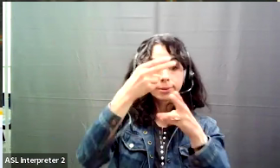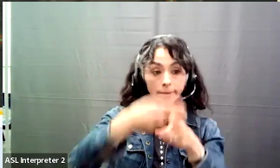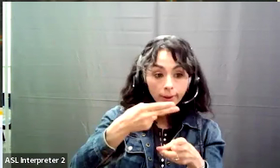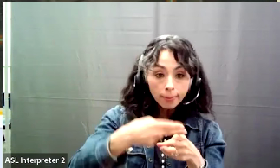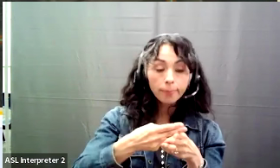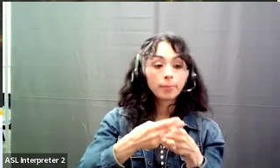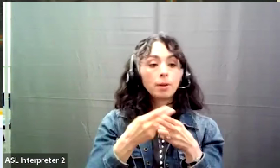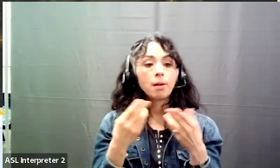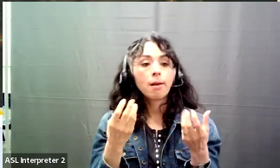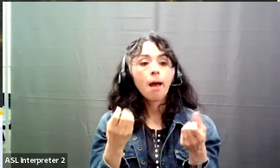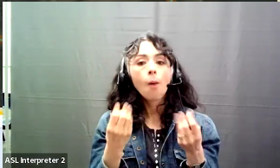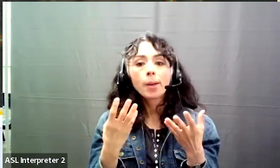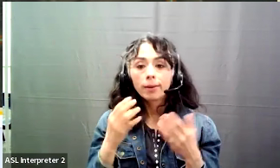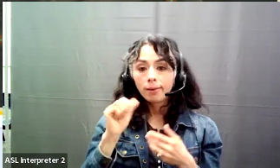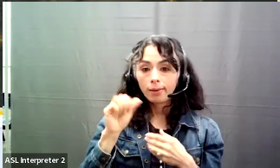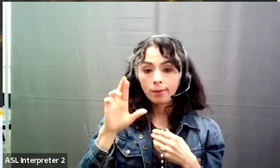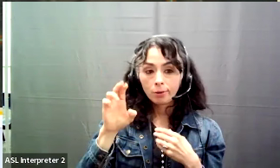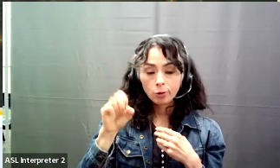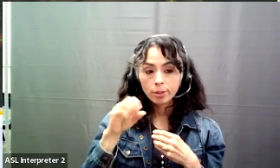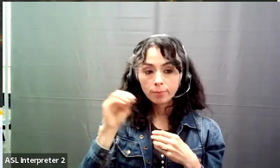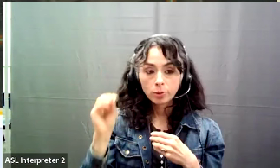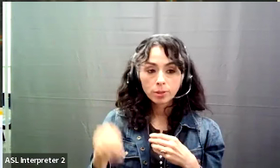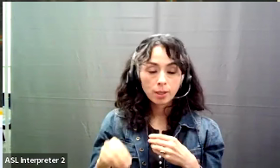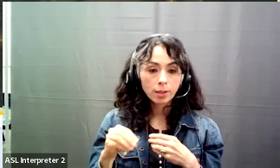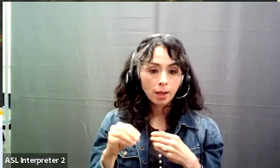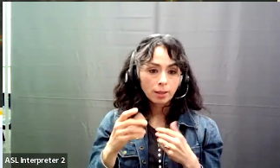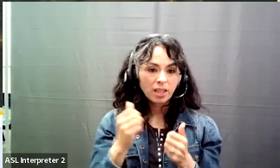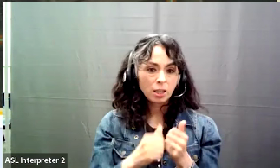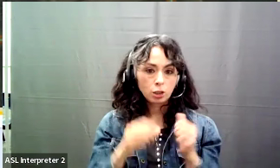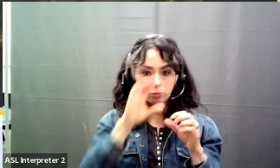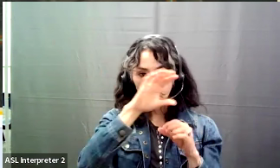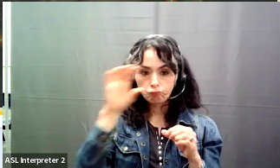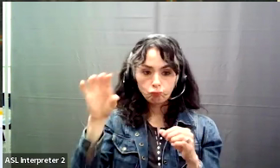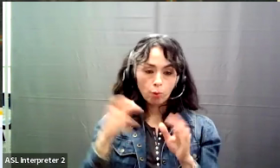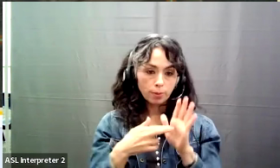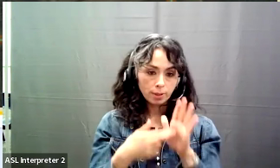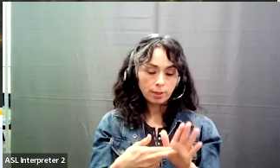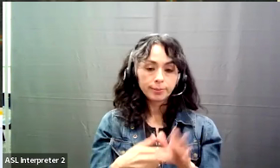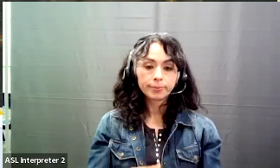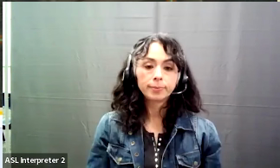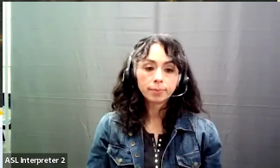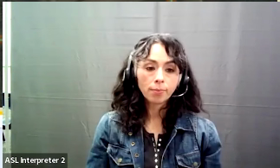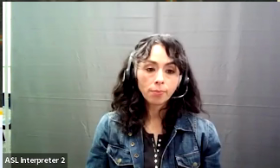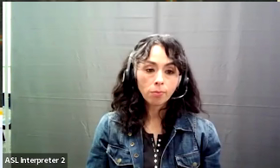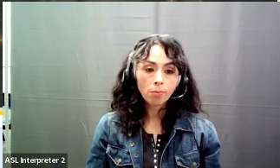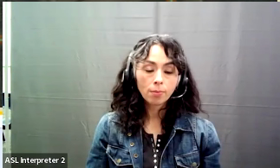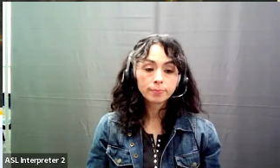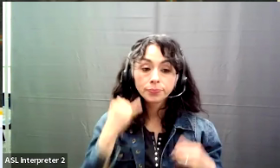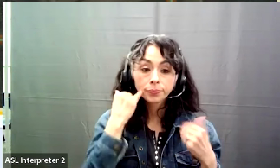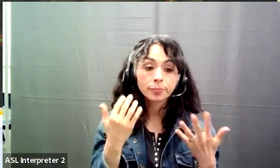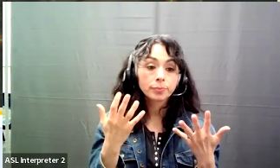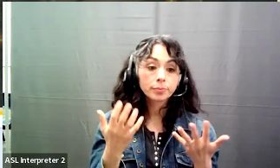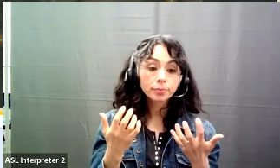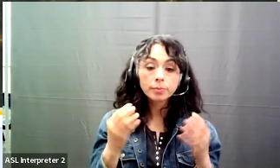the acreage, and the percent of the area of interest that is represented. If I want to